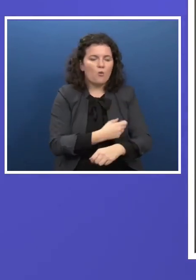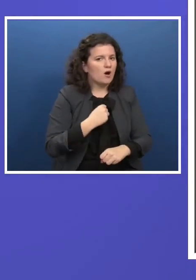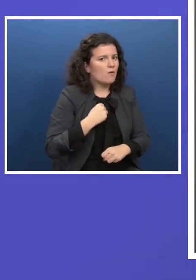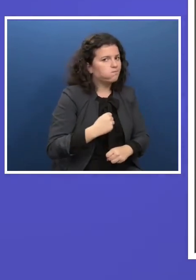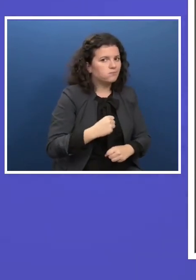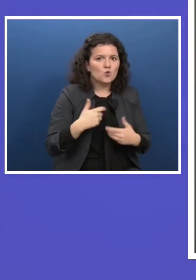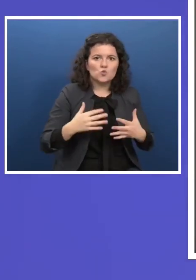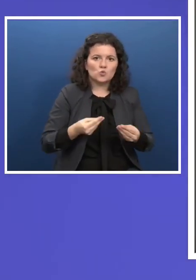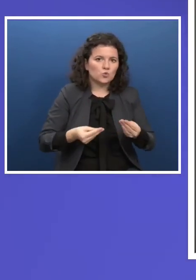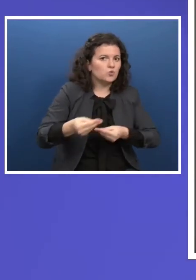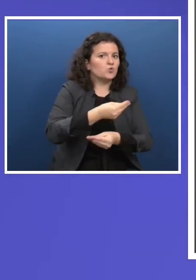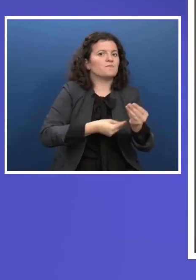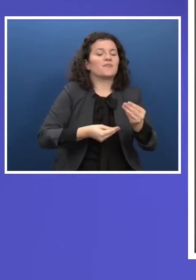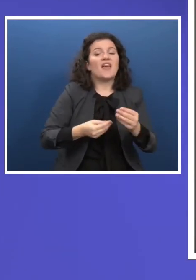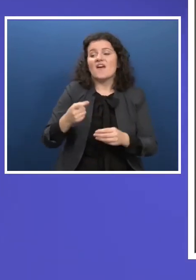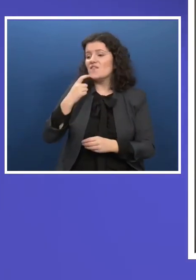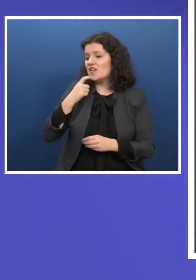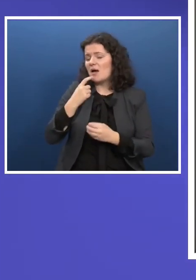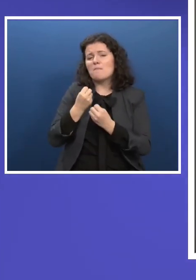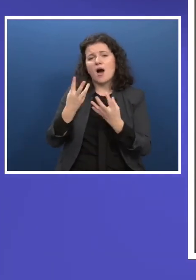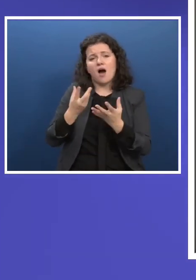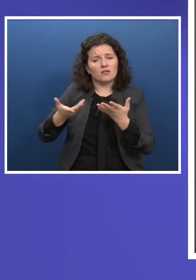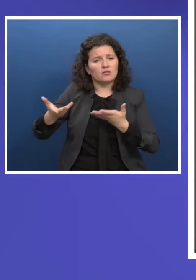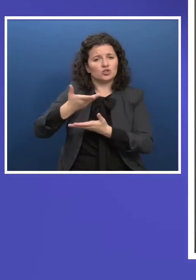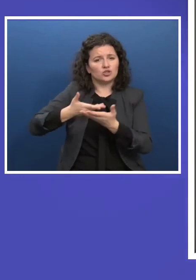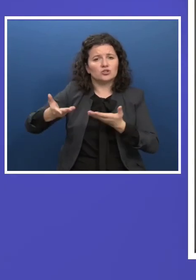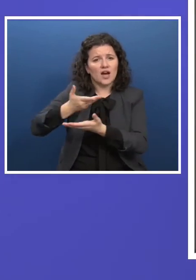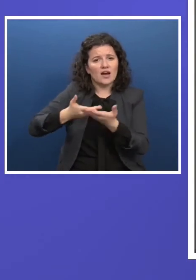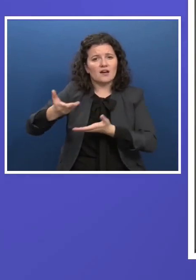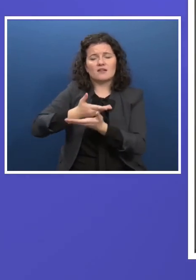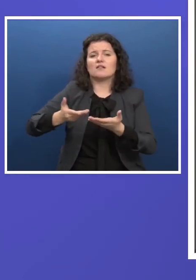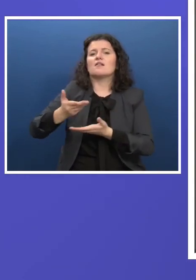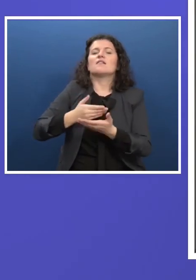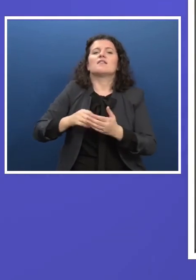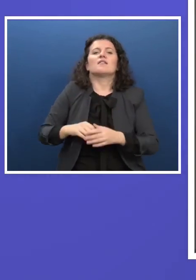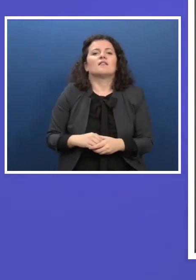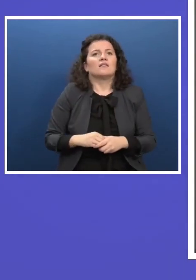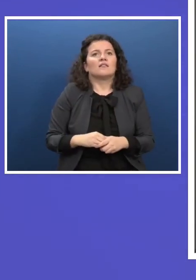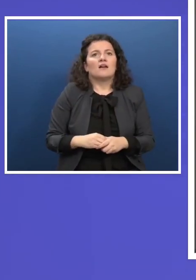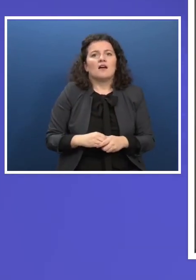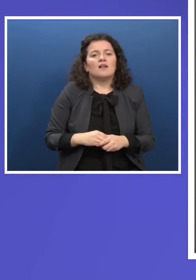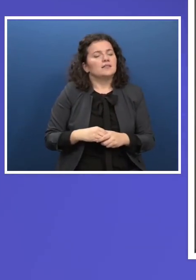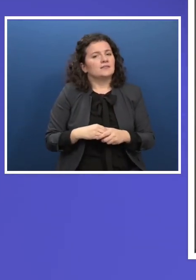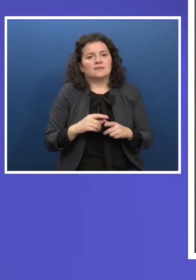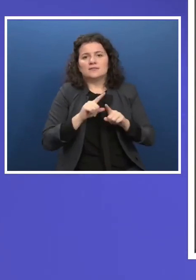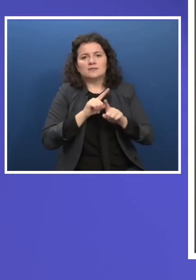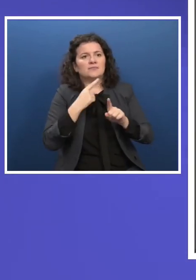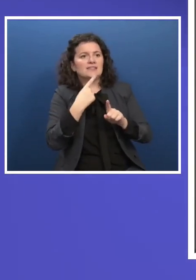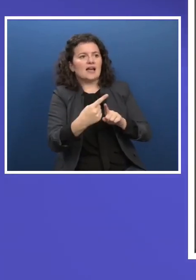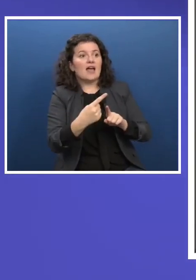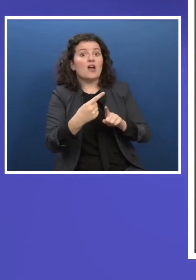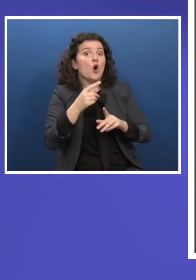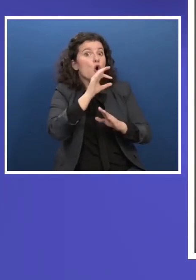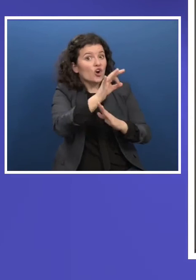then also not having that binding quotas. We don't have actually